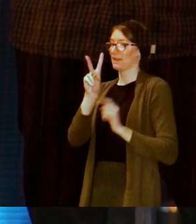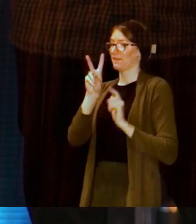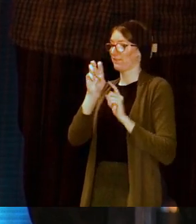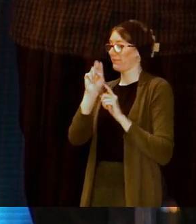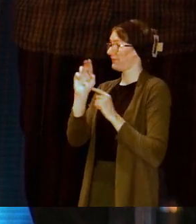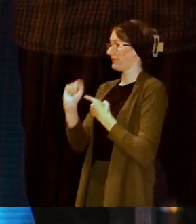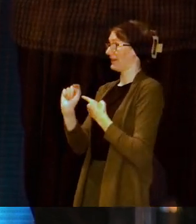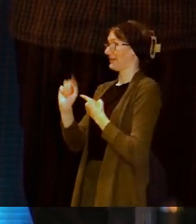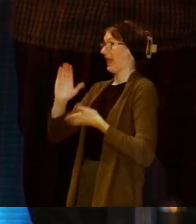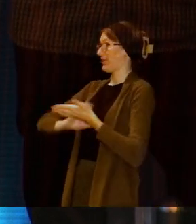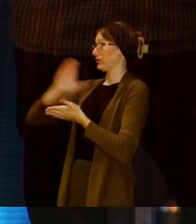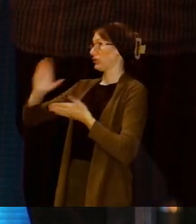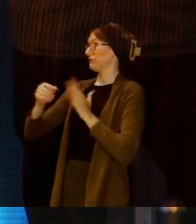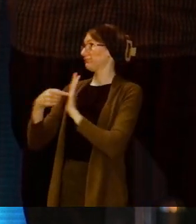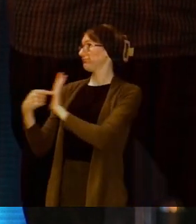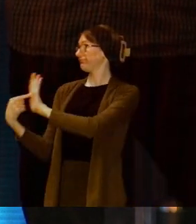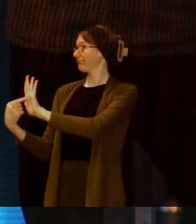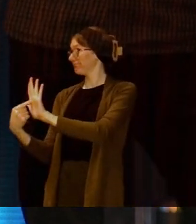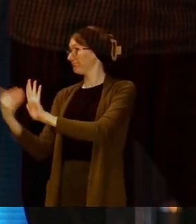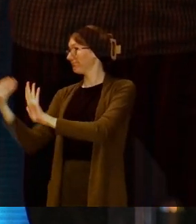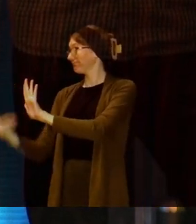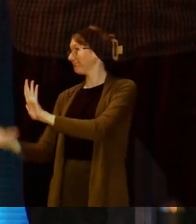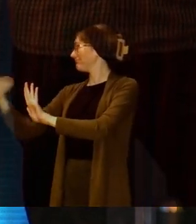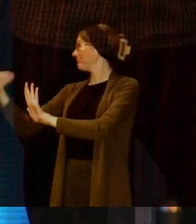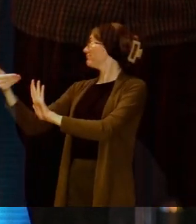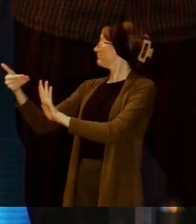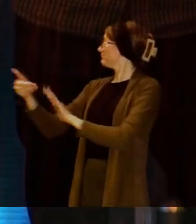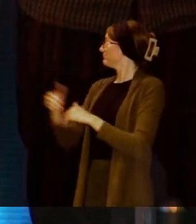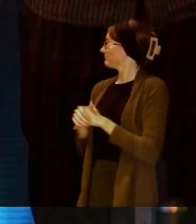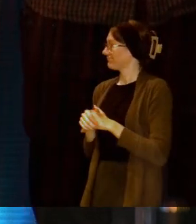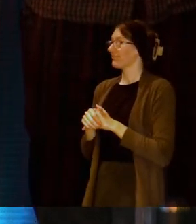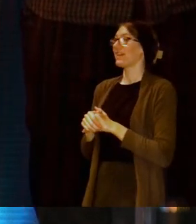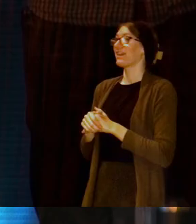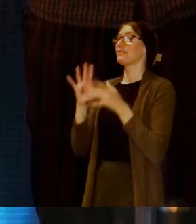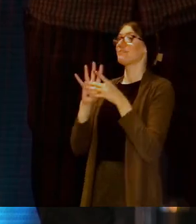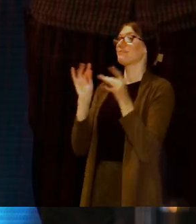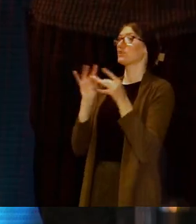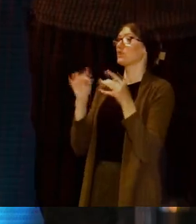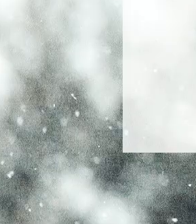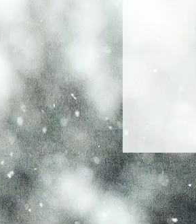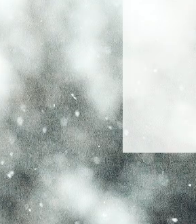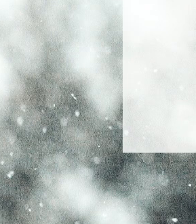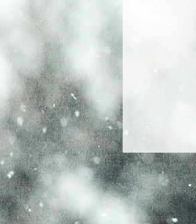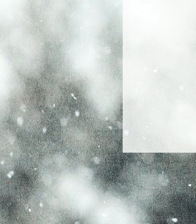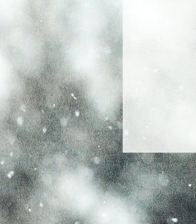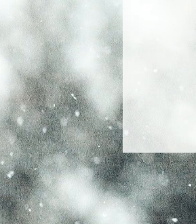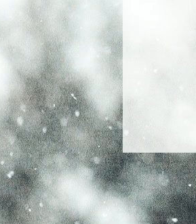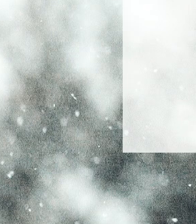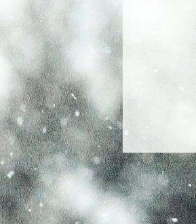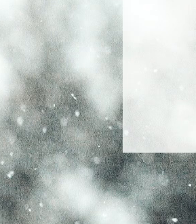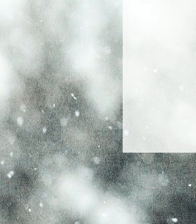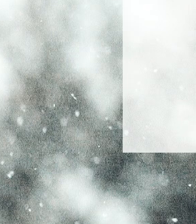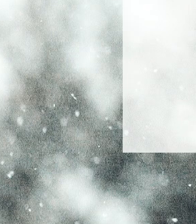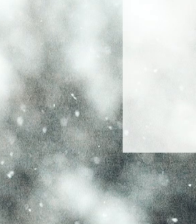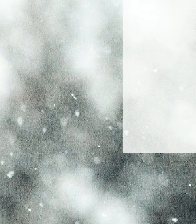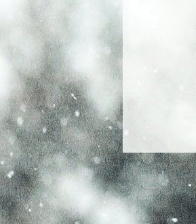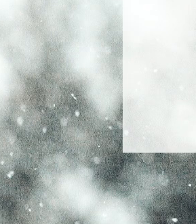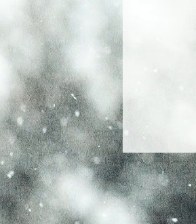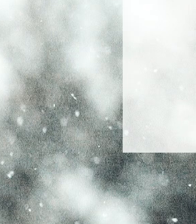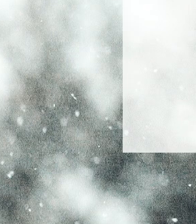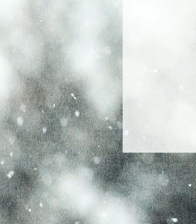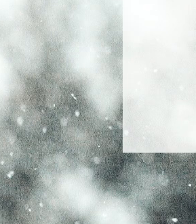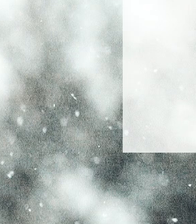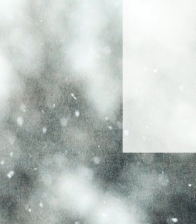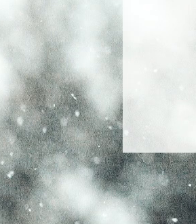is modeling and use it as a tool for outreach. And what I wanted to mention about that is that this isn't a great time of